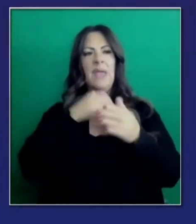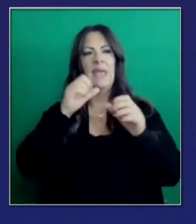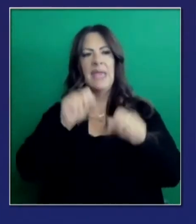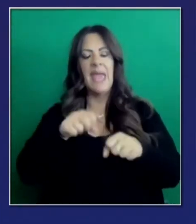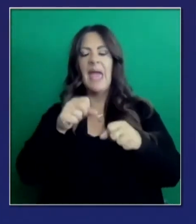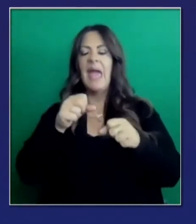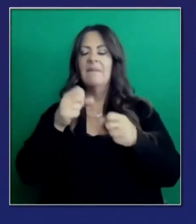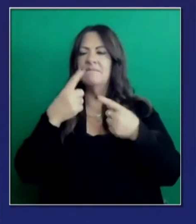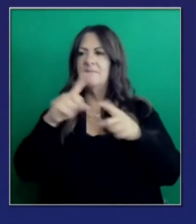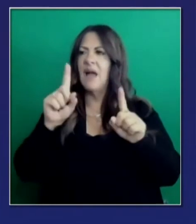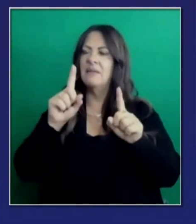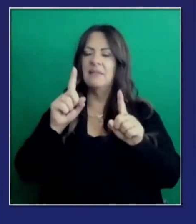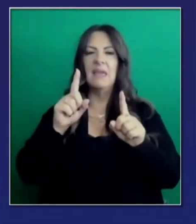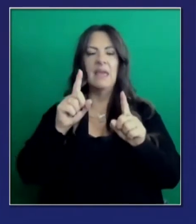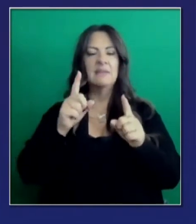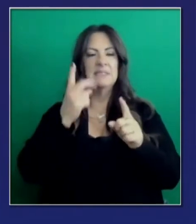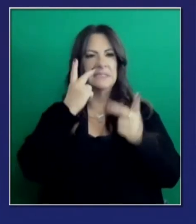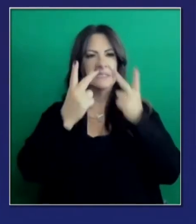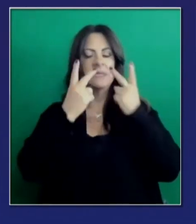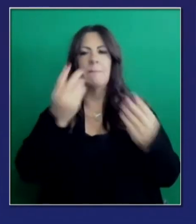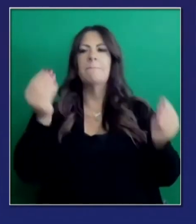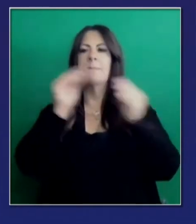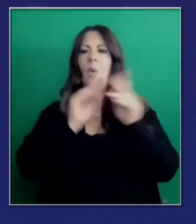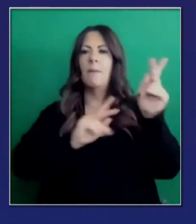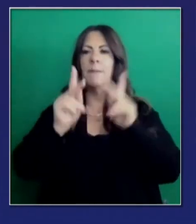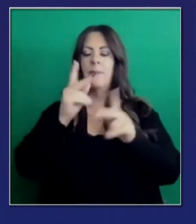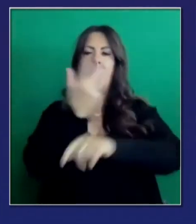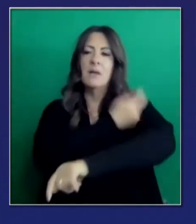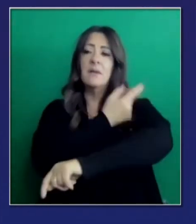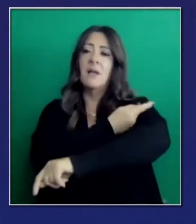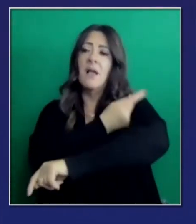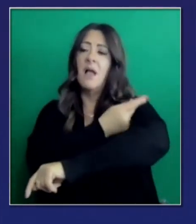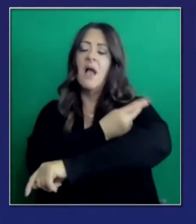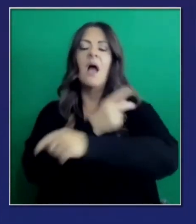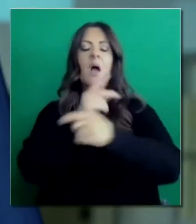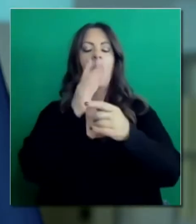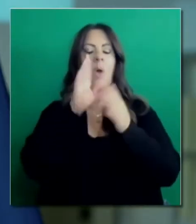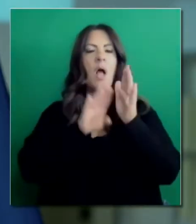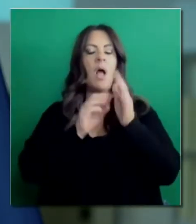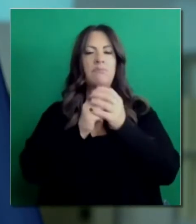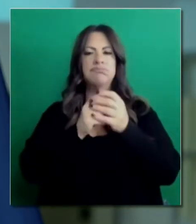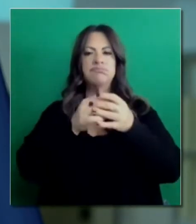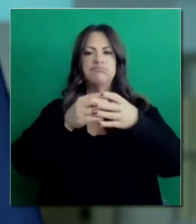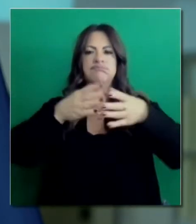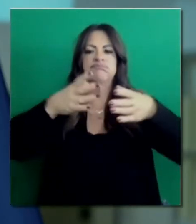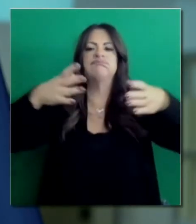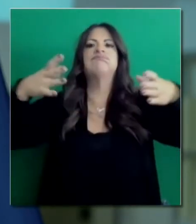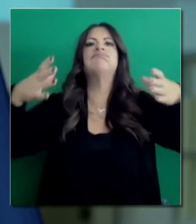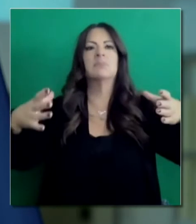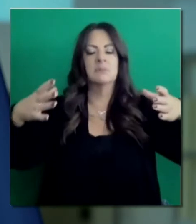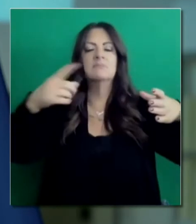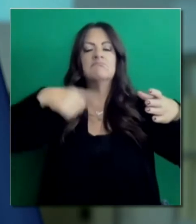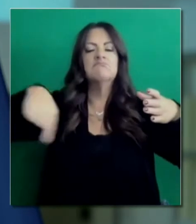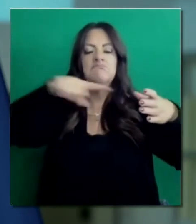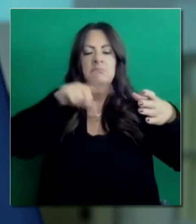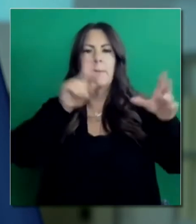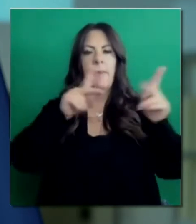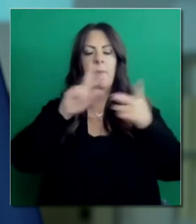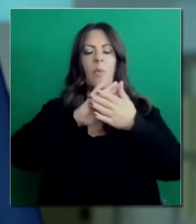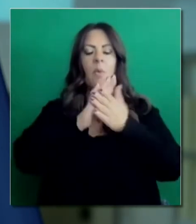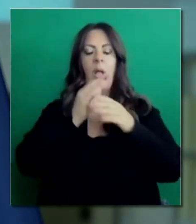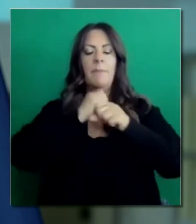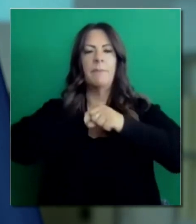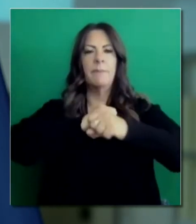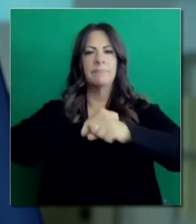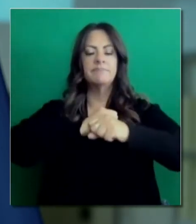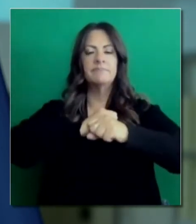access of vaccines, which we acknowledge we have work to do and more work in front of us that